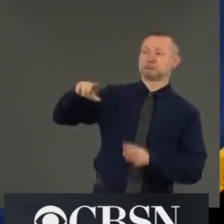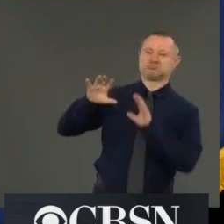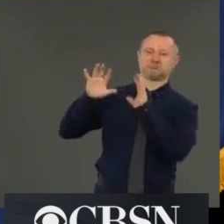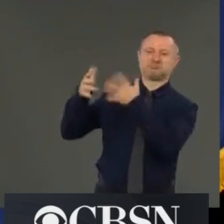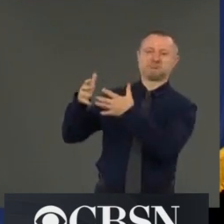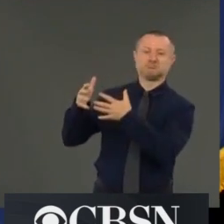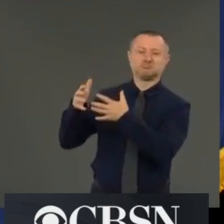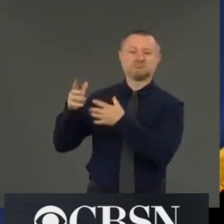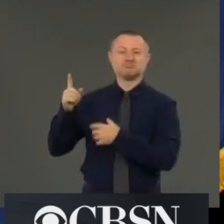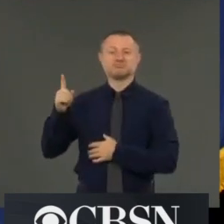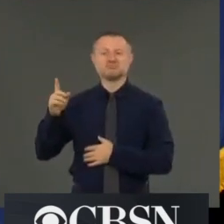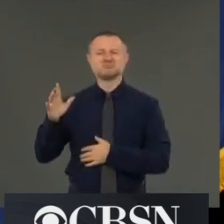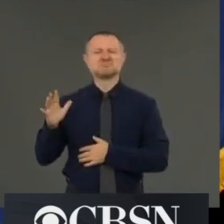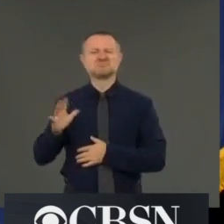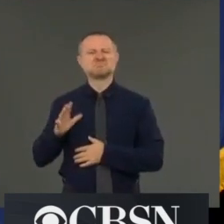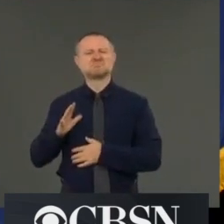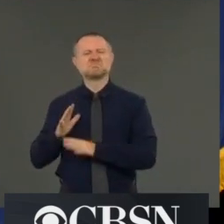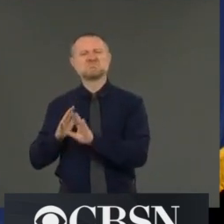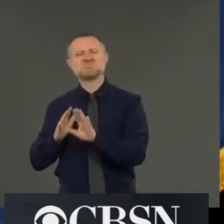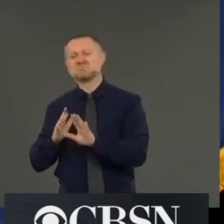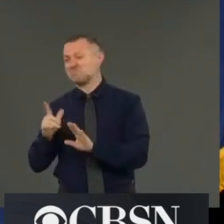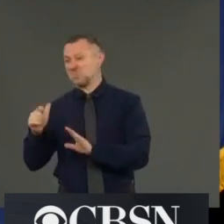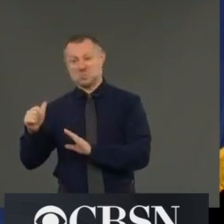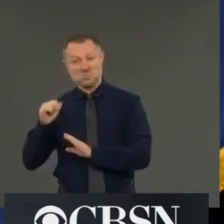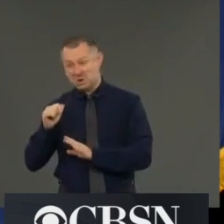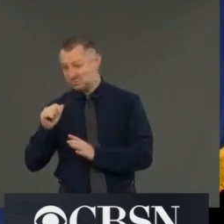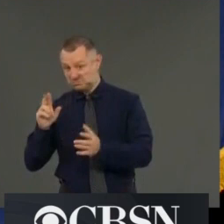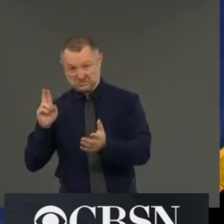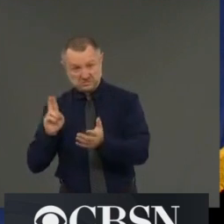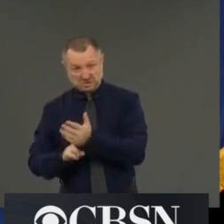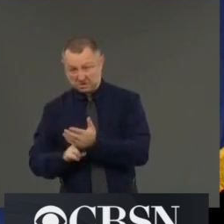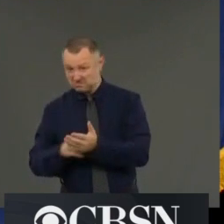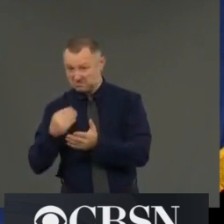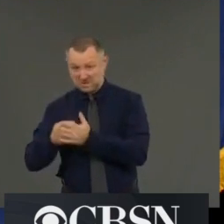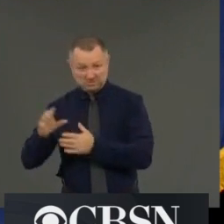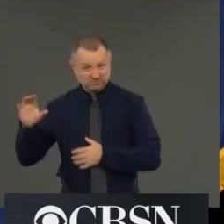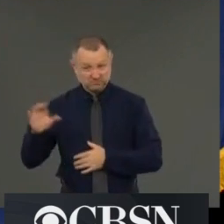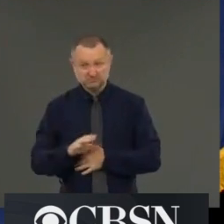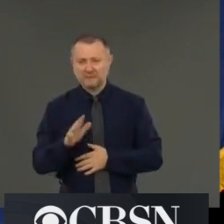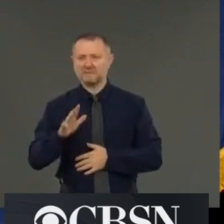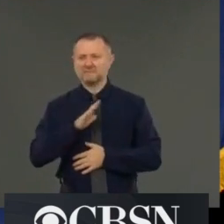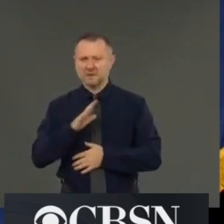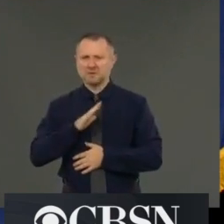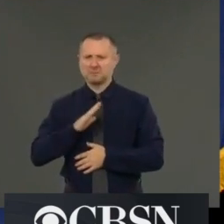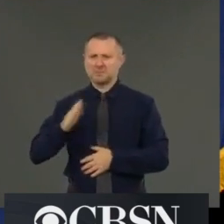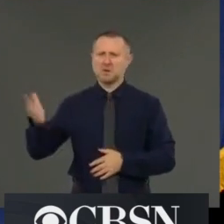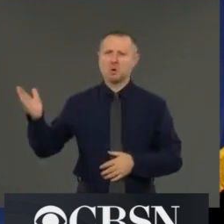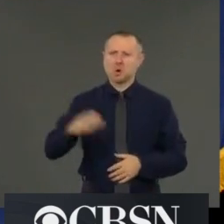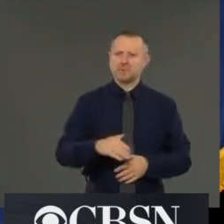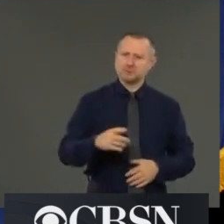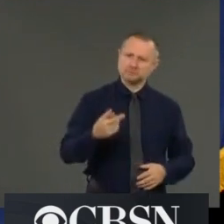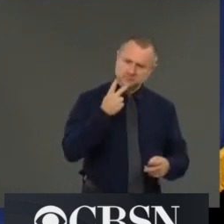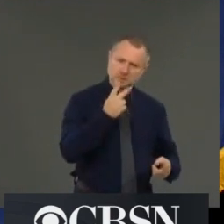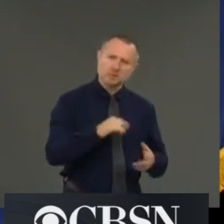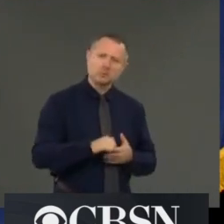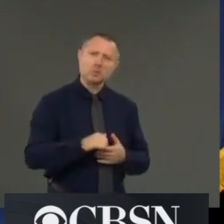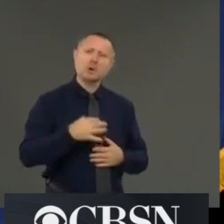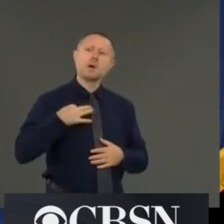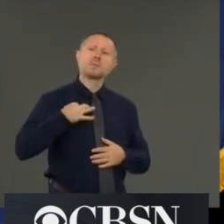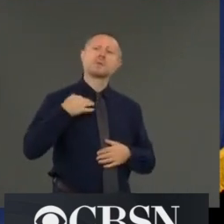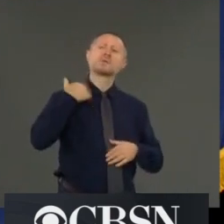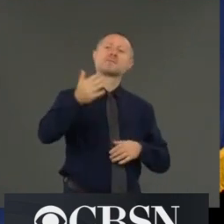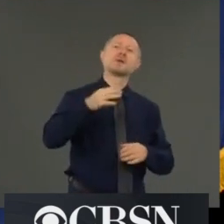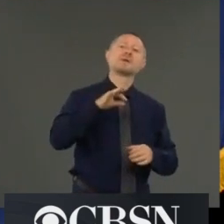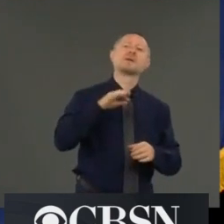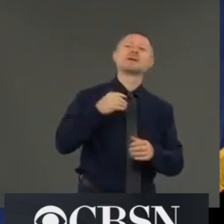produce no federal funds and then come home to New York and run for re-election in November, and let's see what